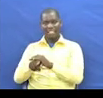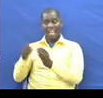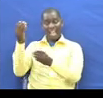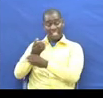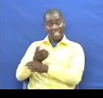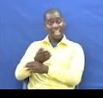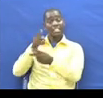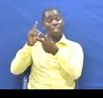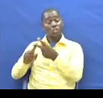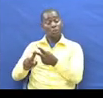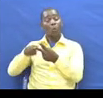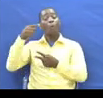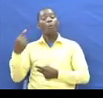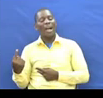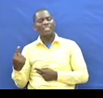in exercise